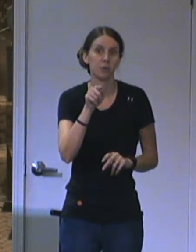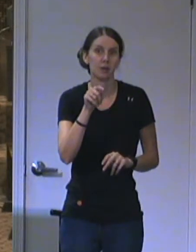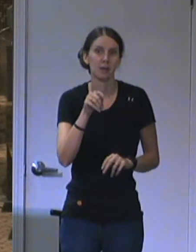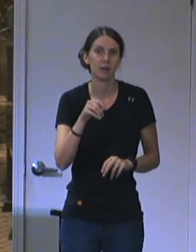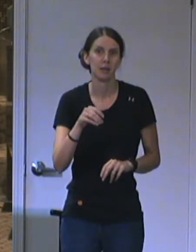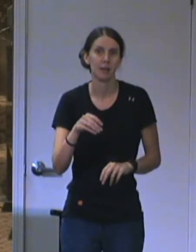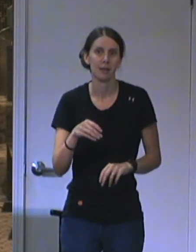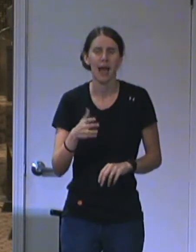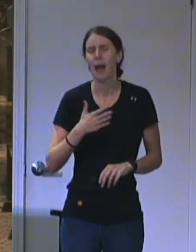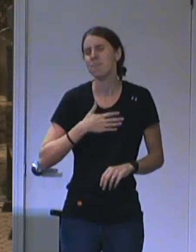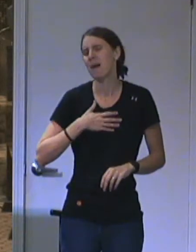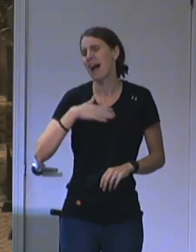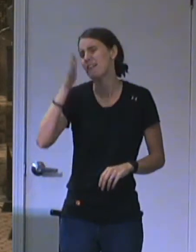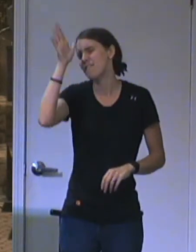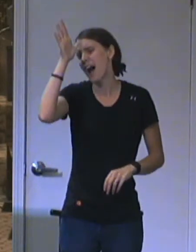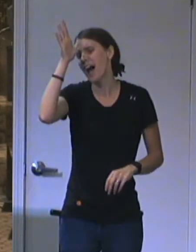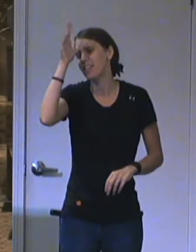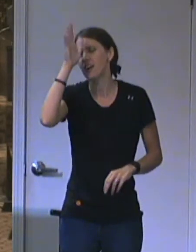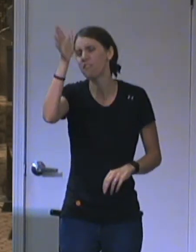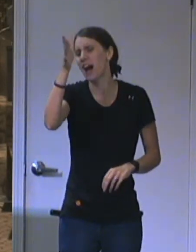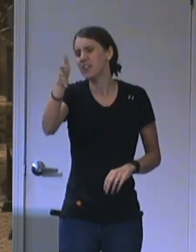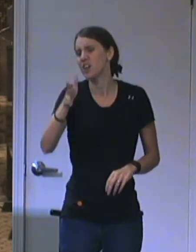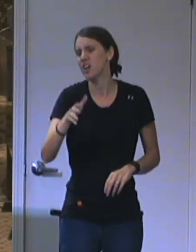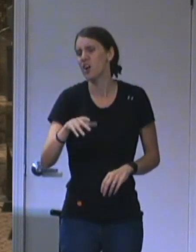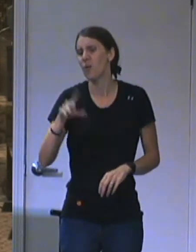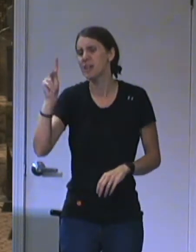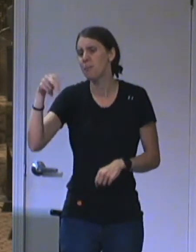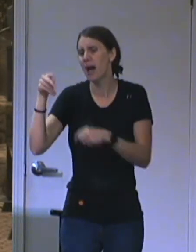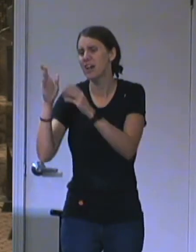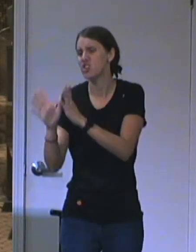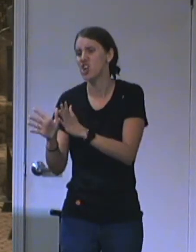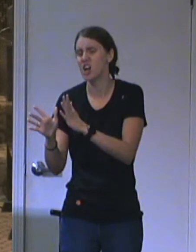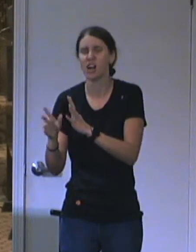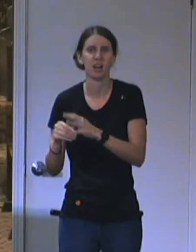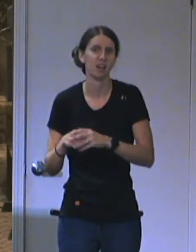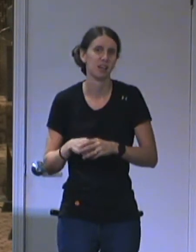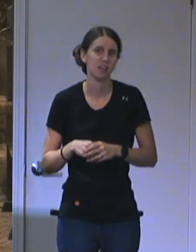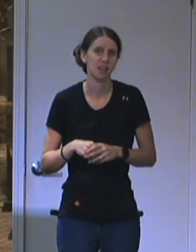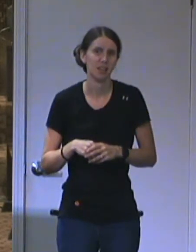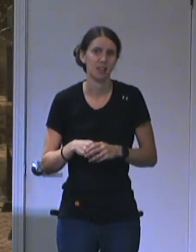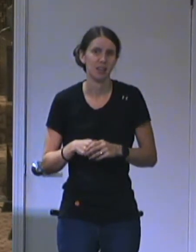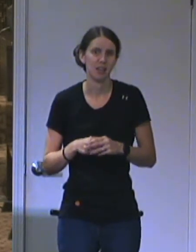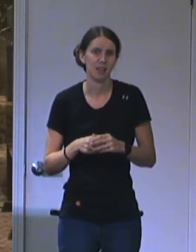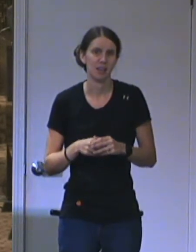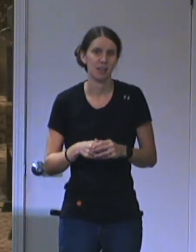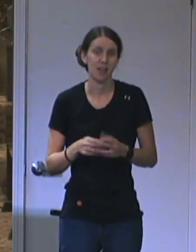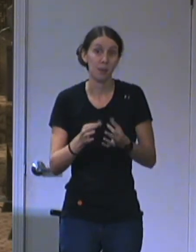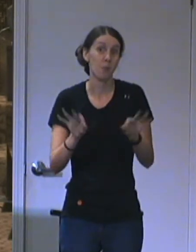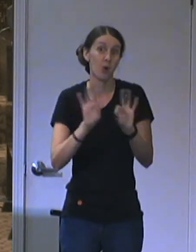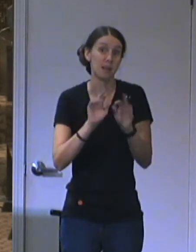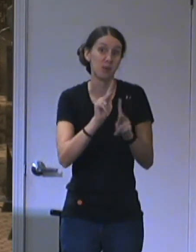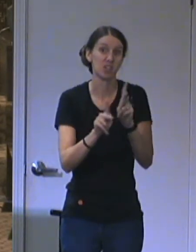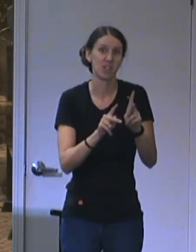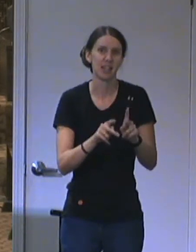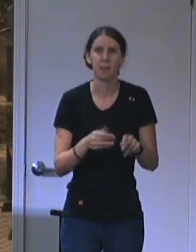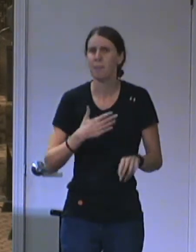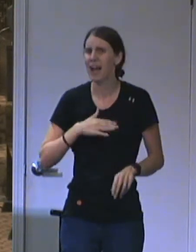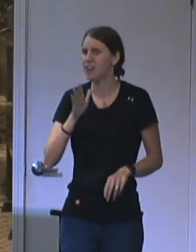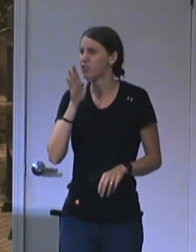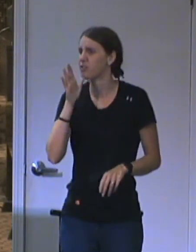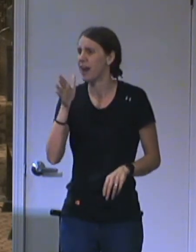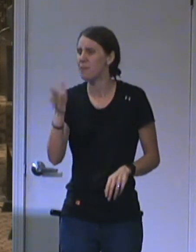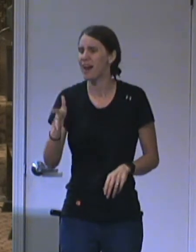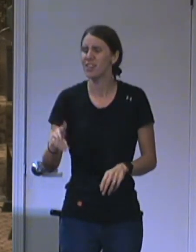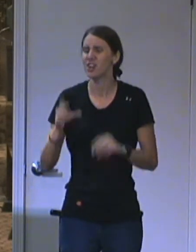my father, my grandfather was a pastor or a deacon or somebody in a church. My grandmother taught Sunday school for